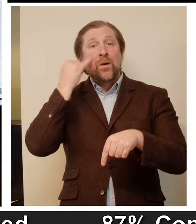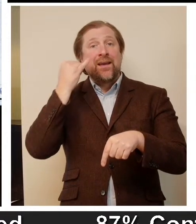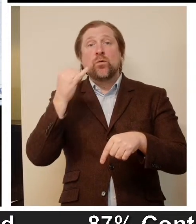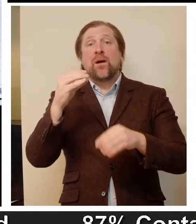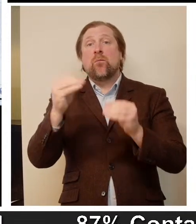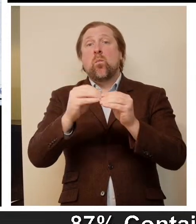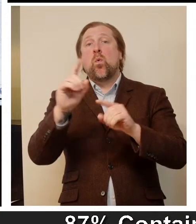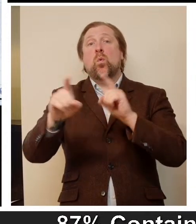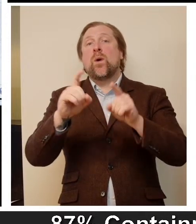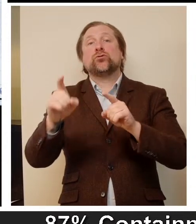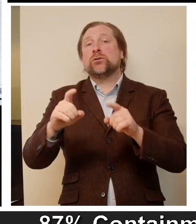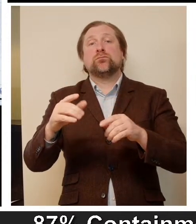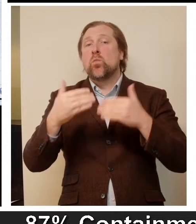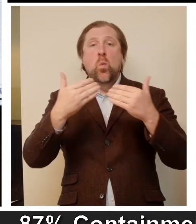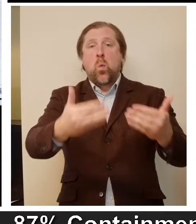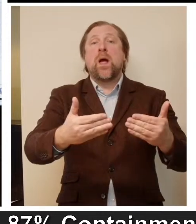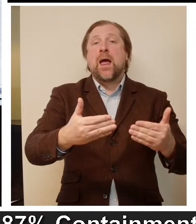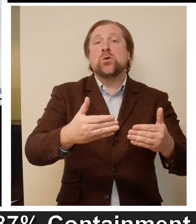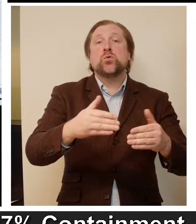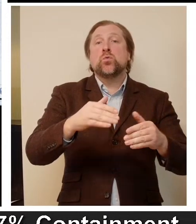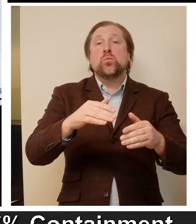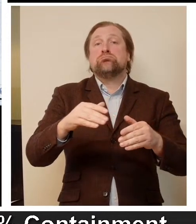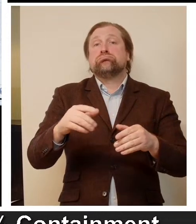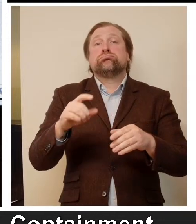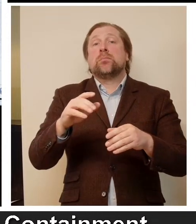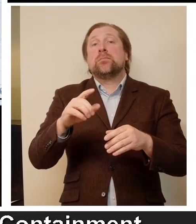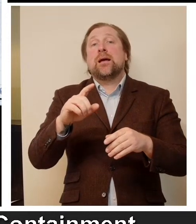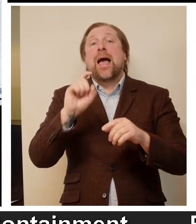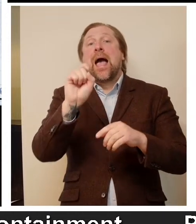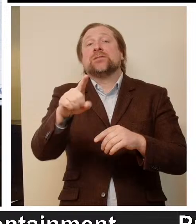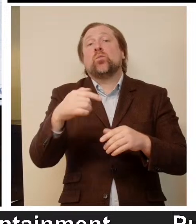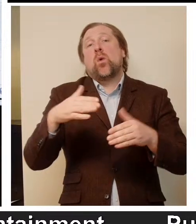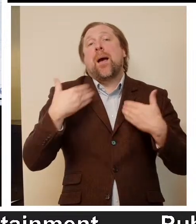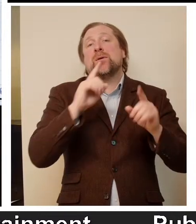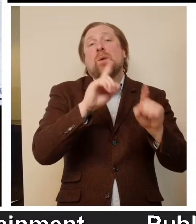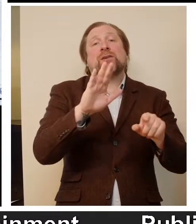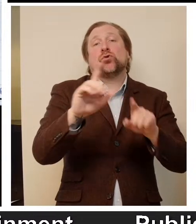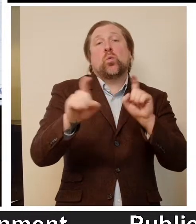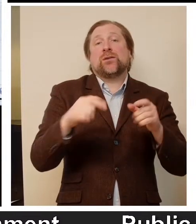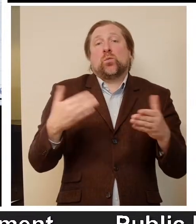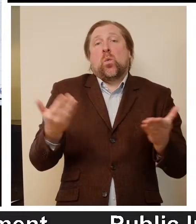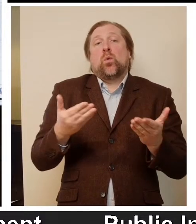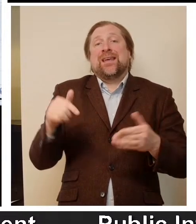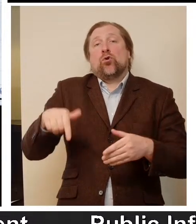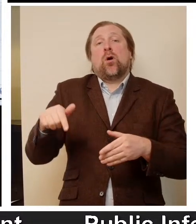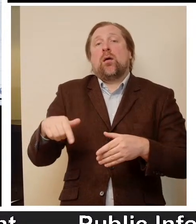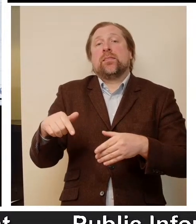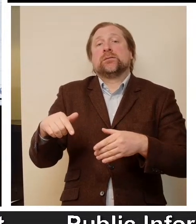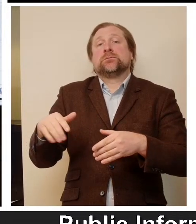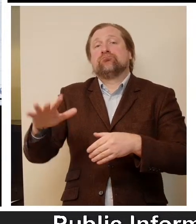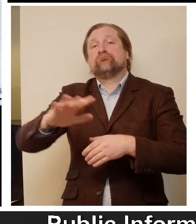any further questions, do not hesitate to bring them into us and we'll try to answer them while we're still here on the incident.